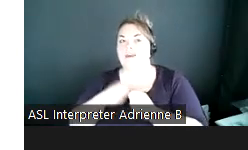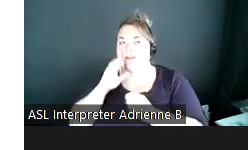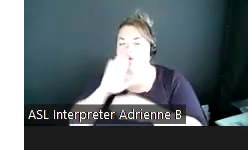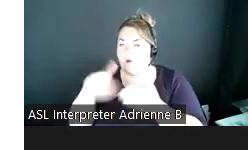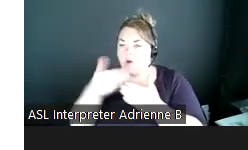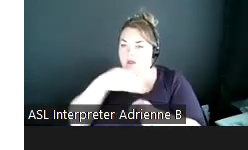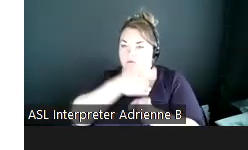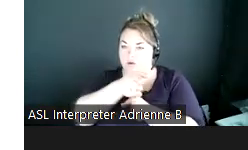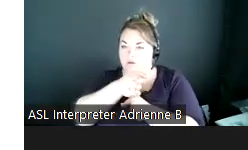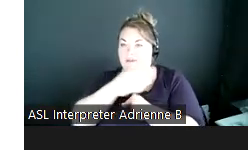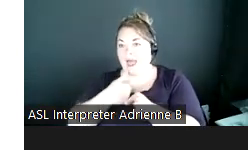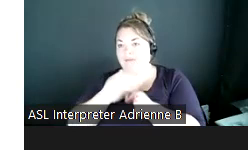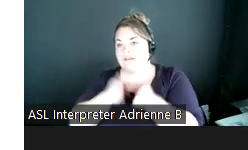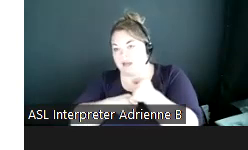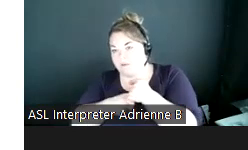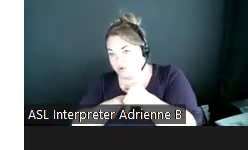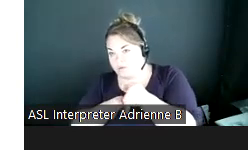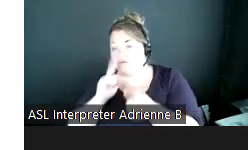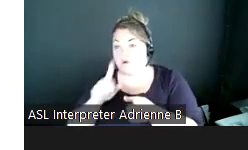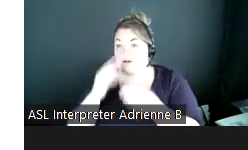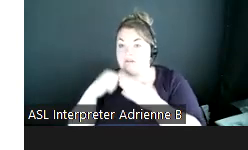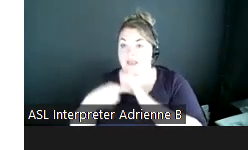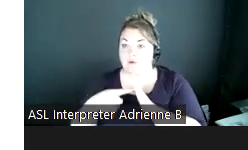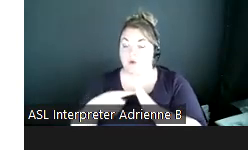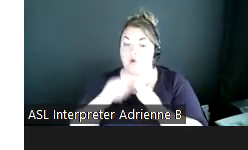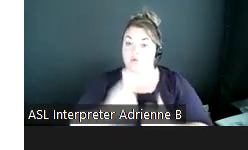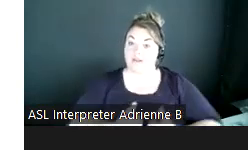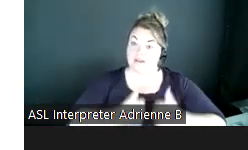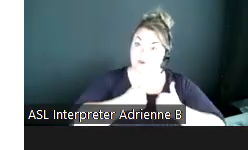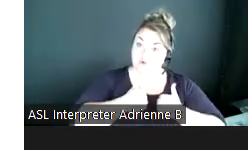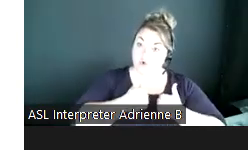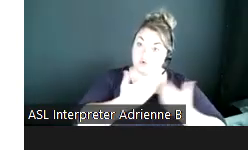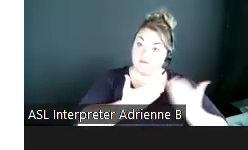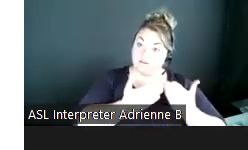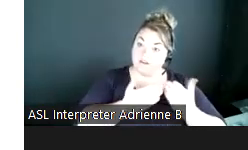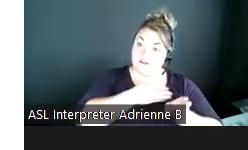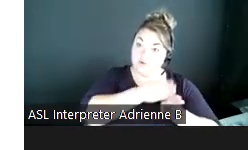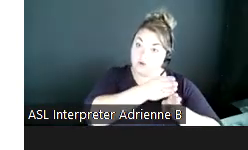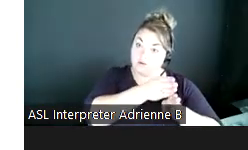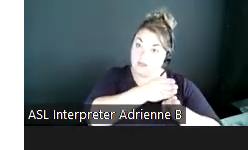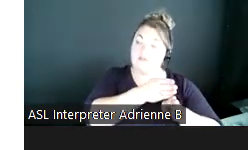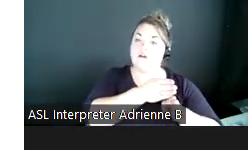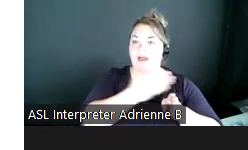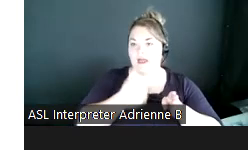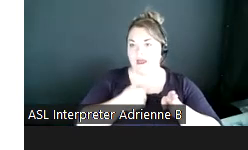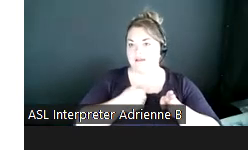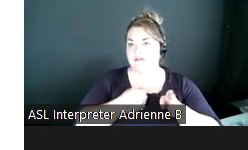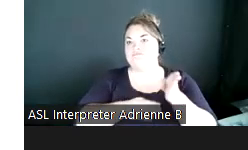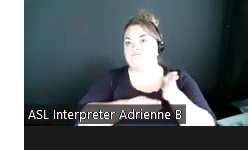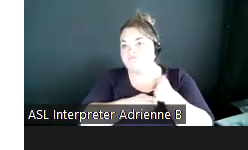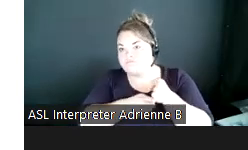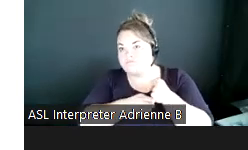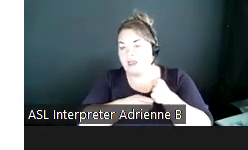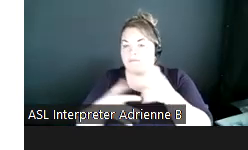contain sub-endorsements. For example, residential services endorsement would include various American Society of Addiction